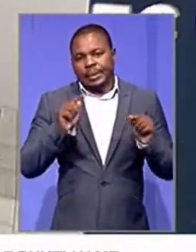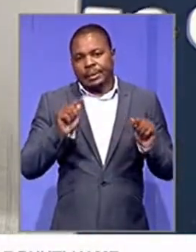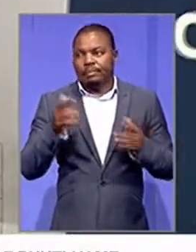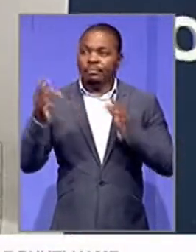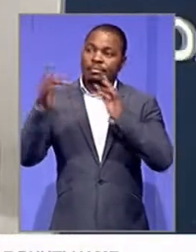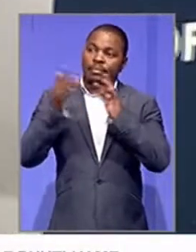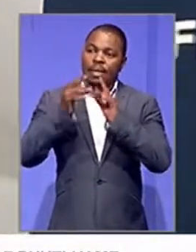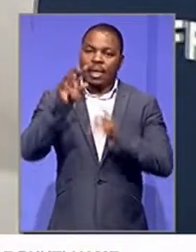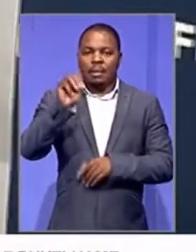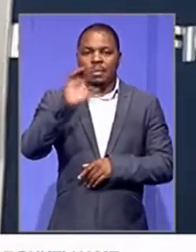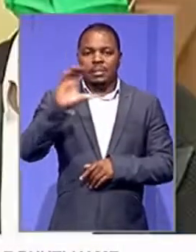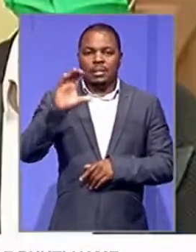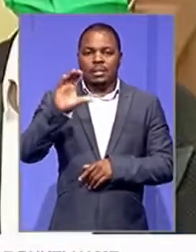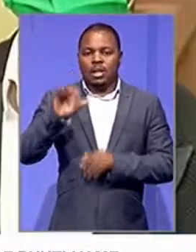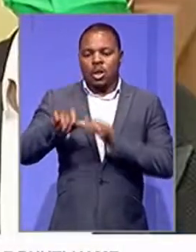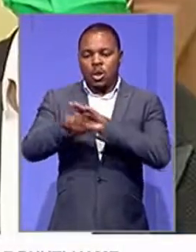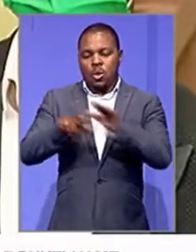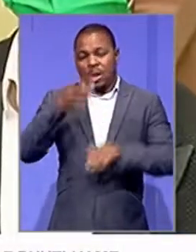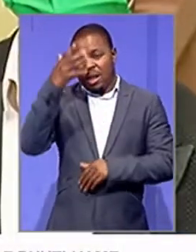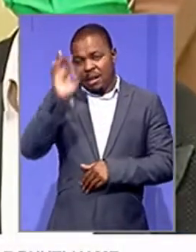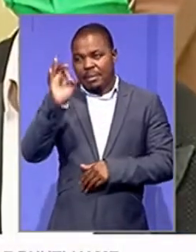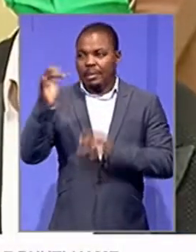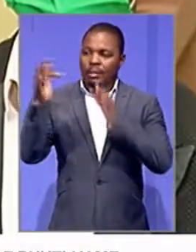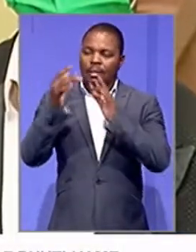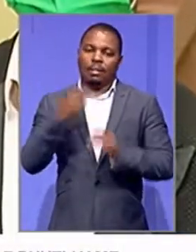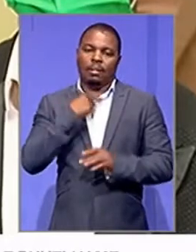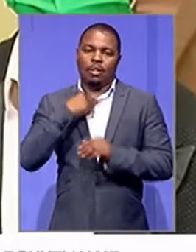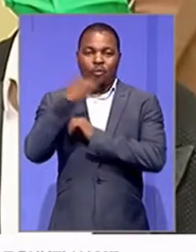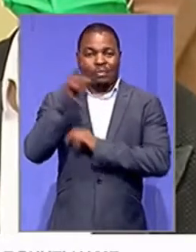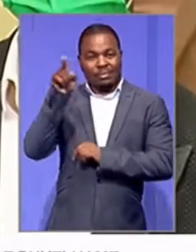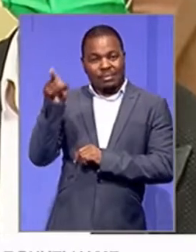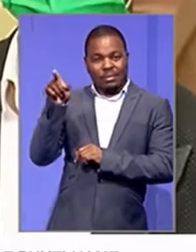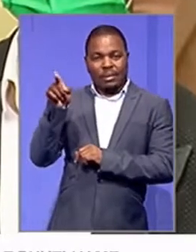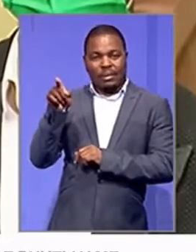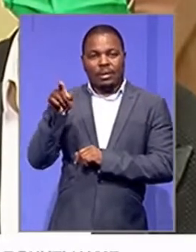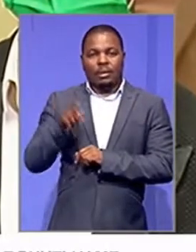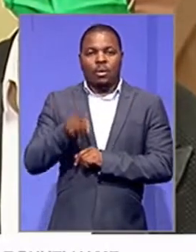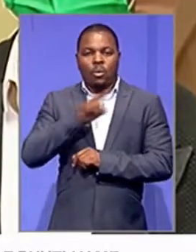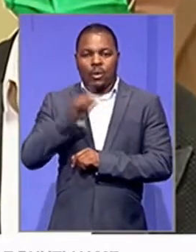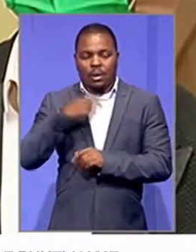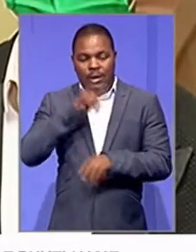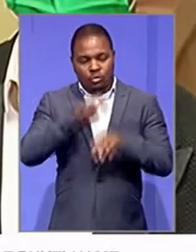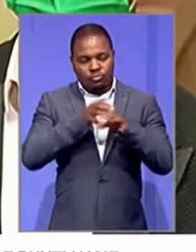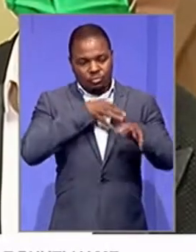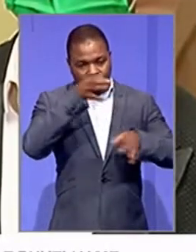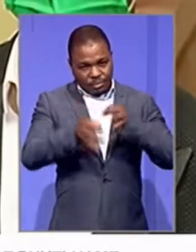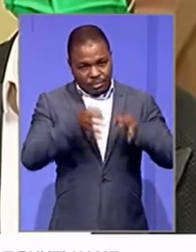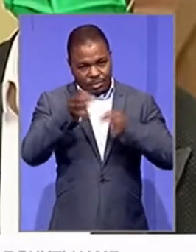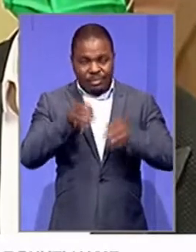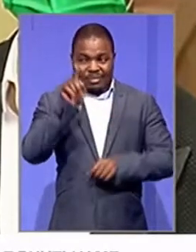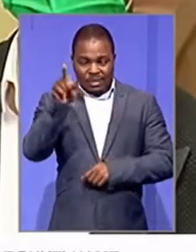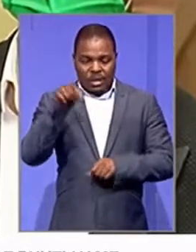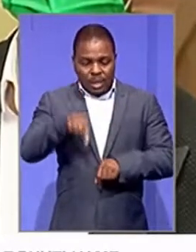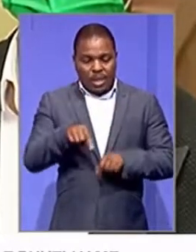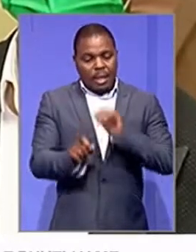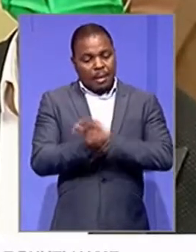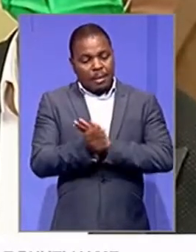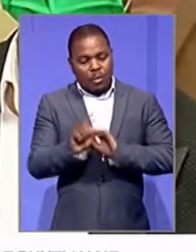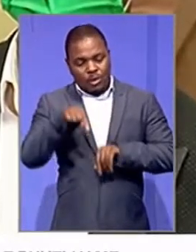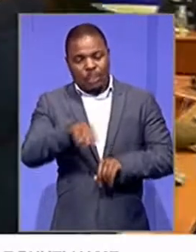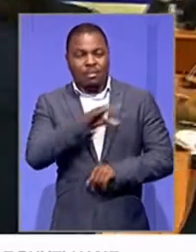of the MEC of local government in the province just to brief them on what transpired in